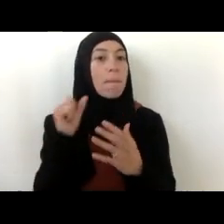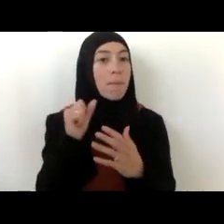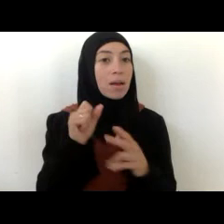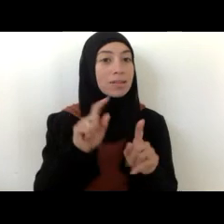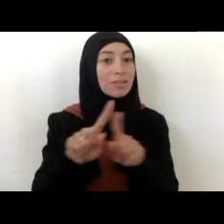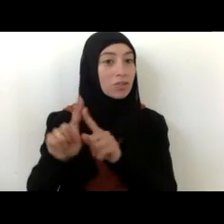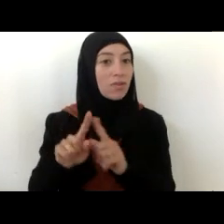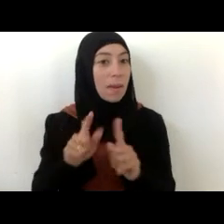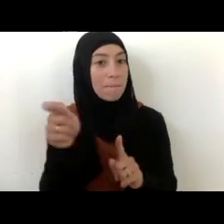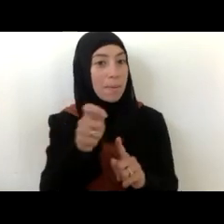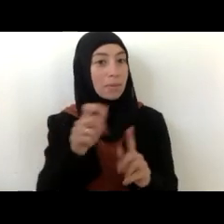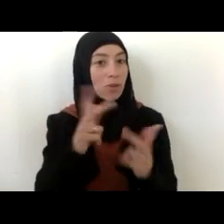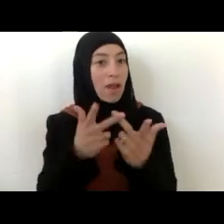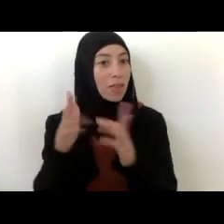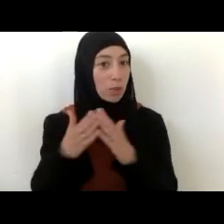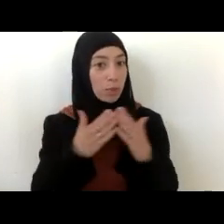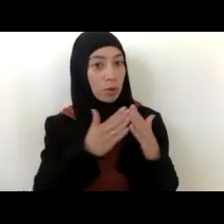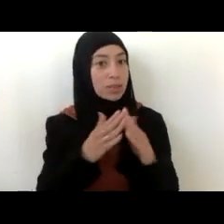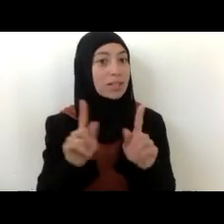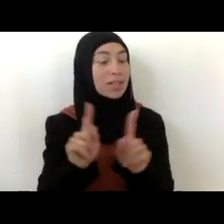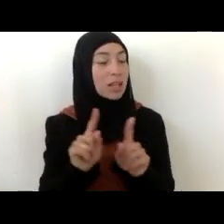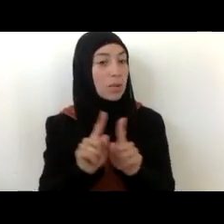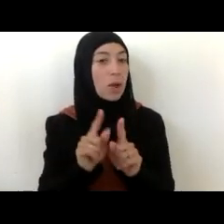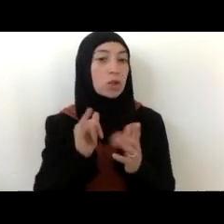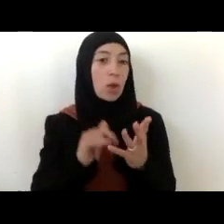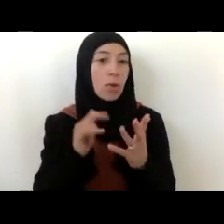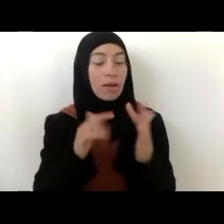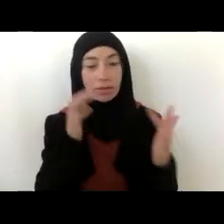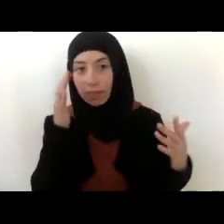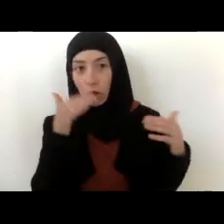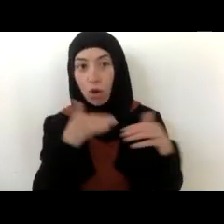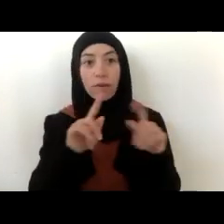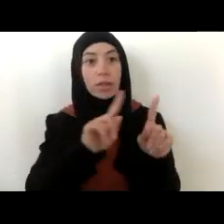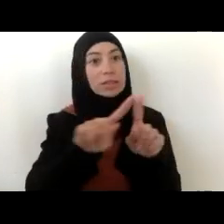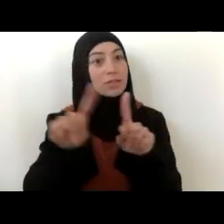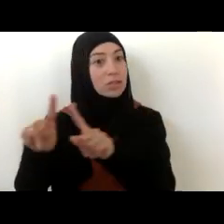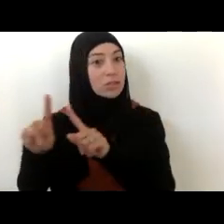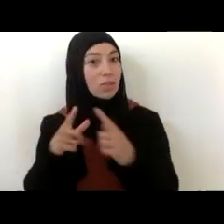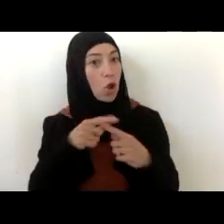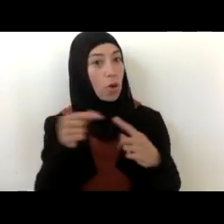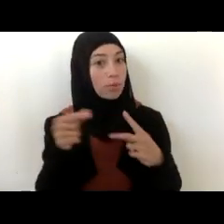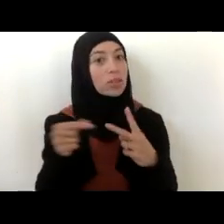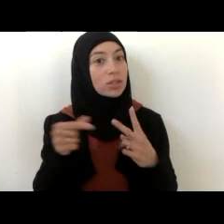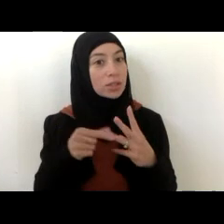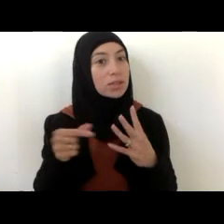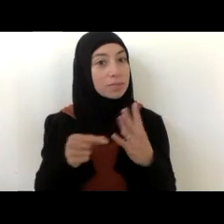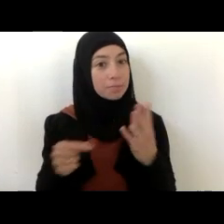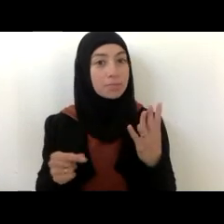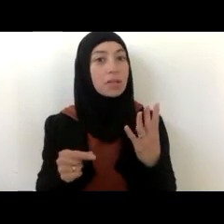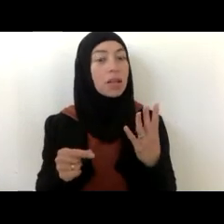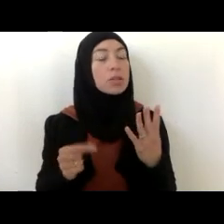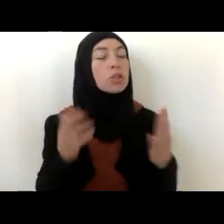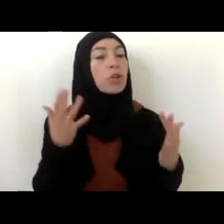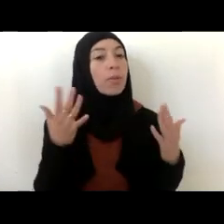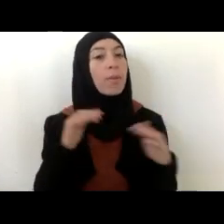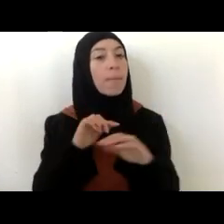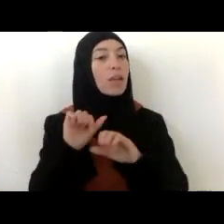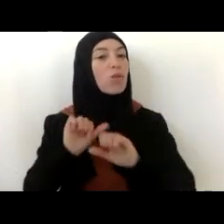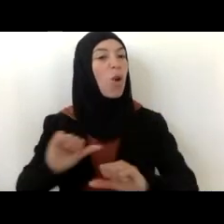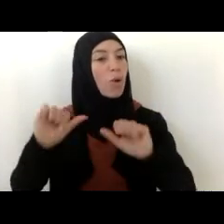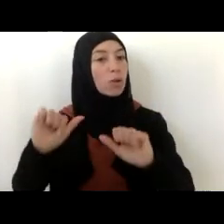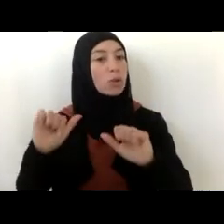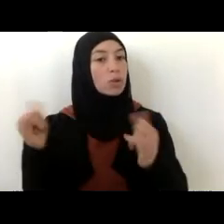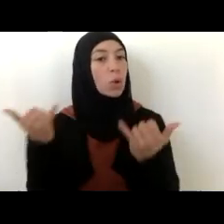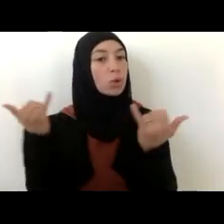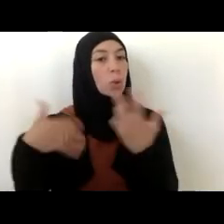could be conversations happening on those sorts of platforms, as well as any of your own social